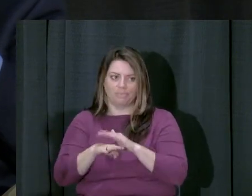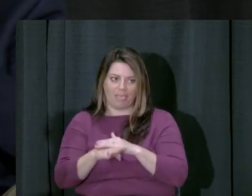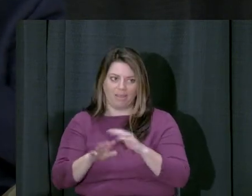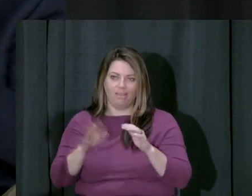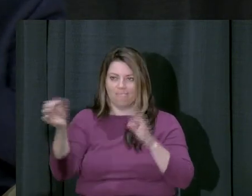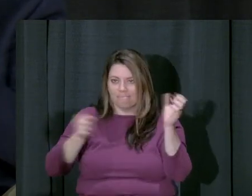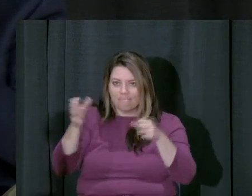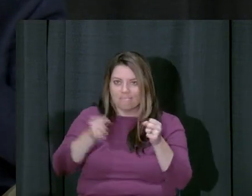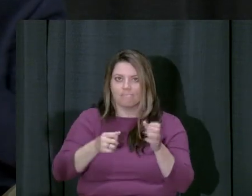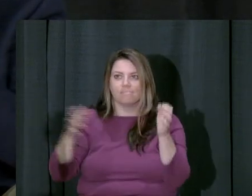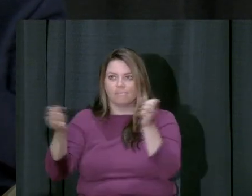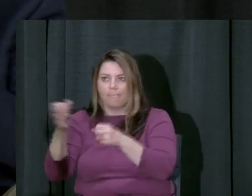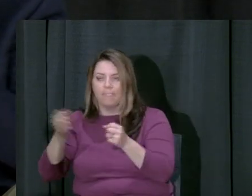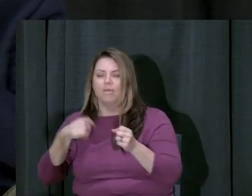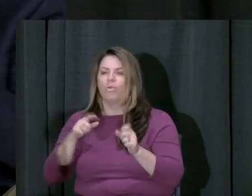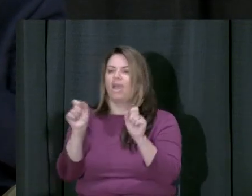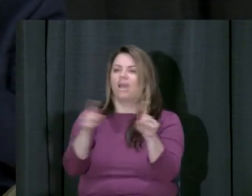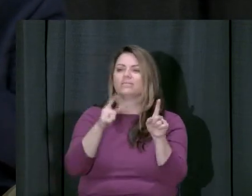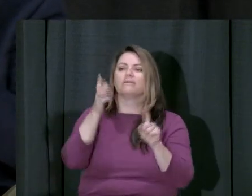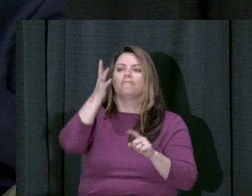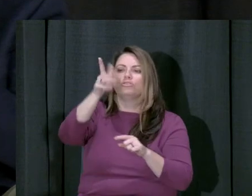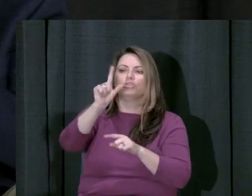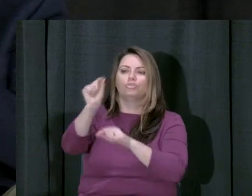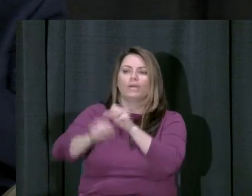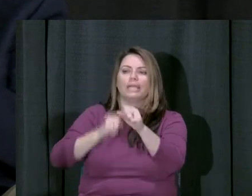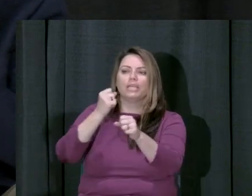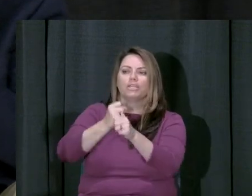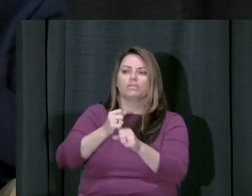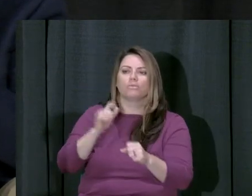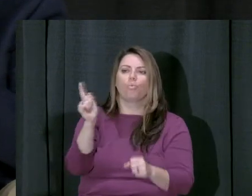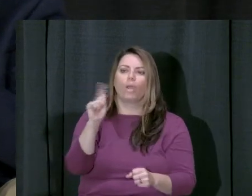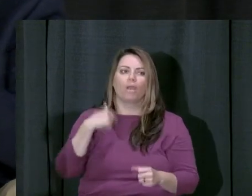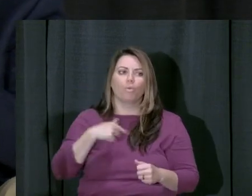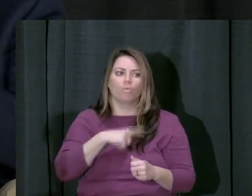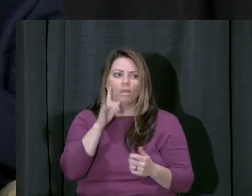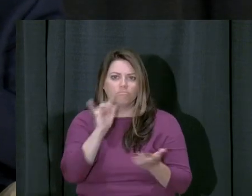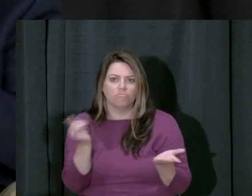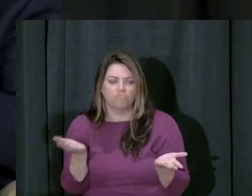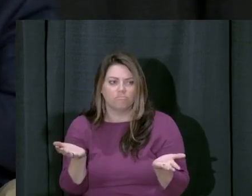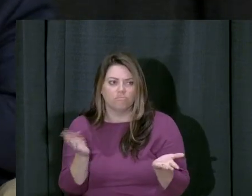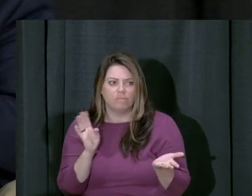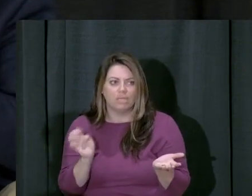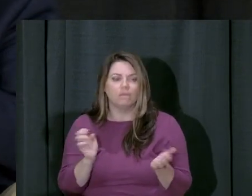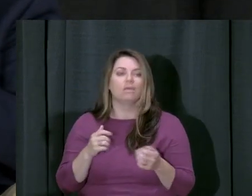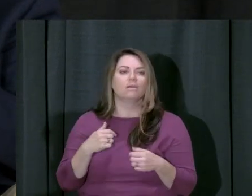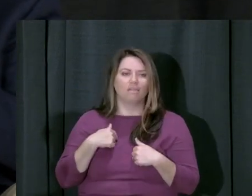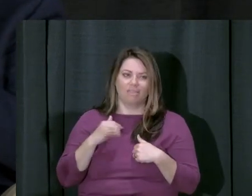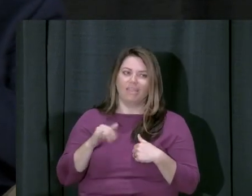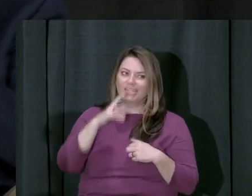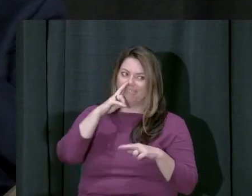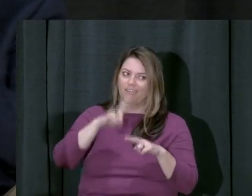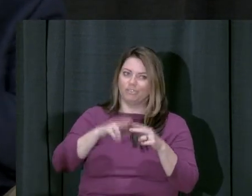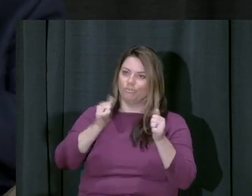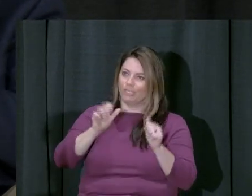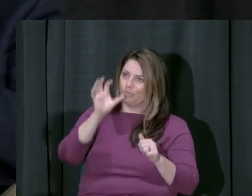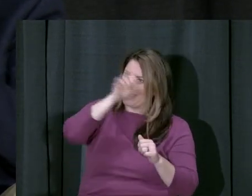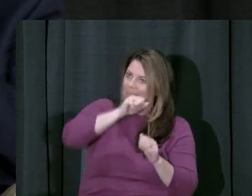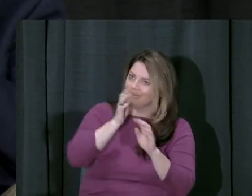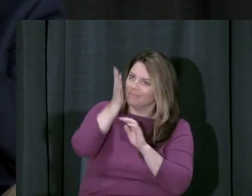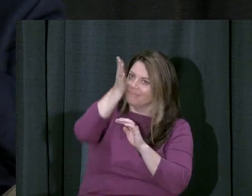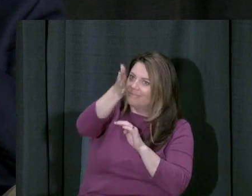them, where are we going to be in 20 years? And this is always a fun thing to try to do, is to guess where you're going to be.